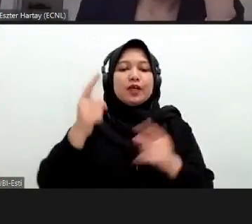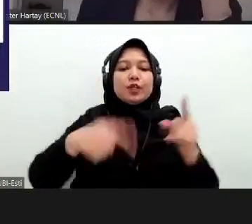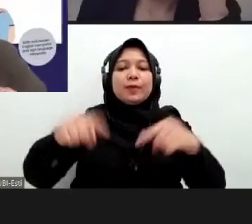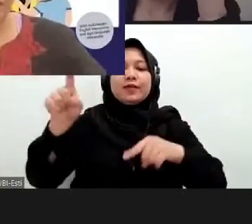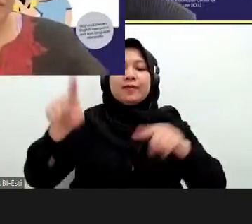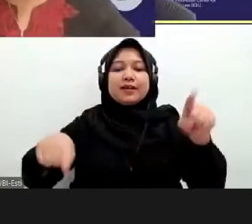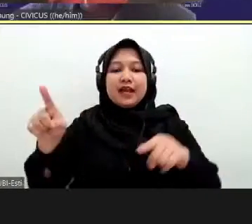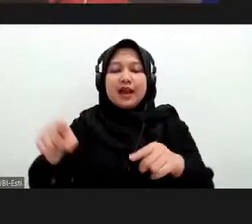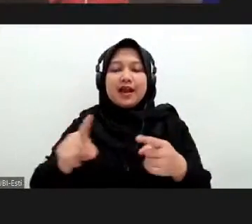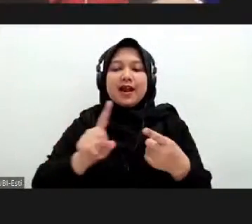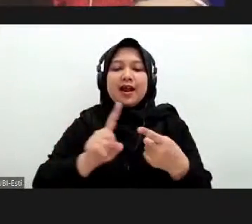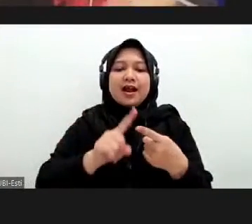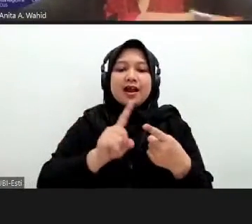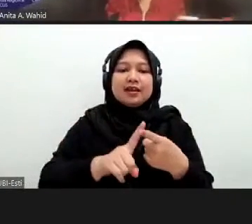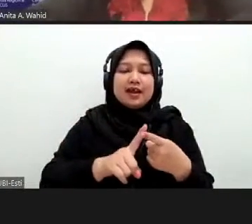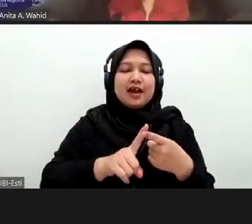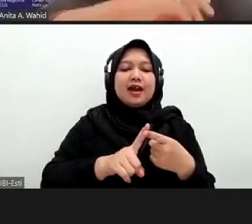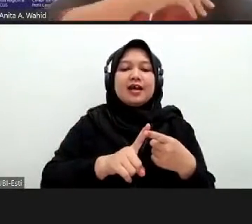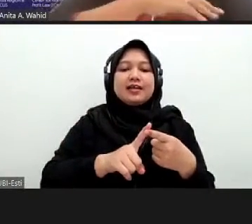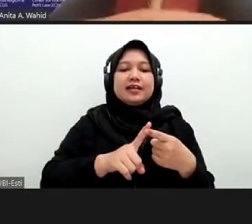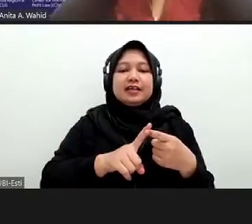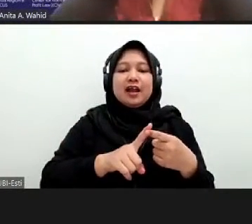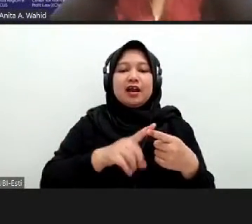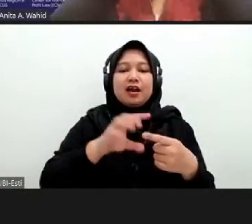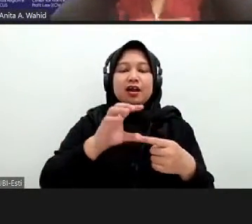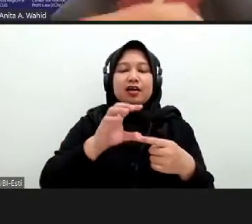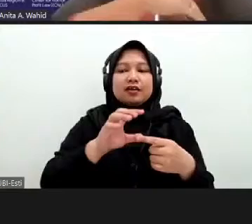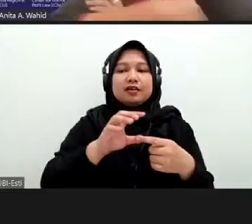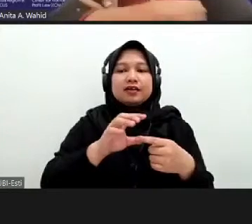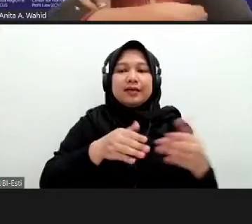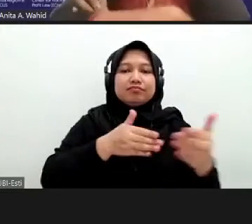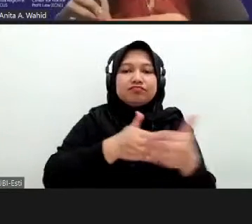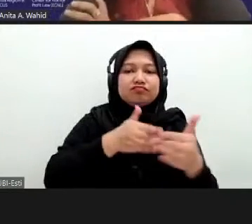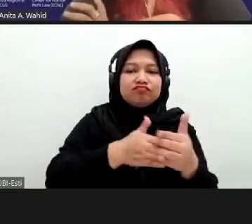There's a repressed or closed